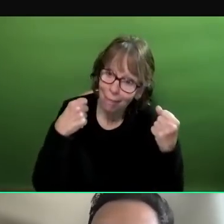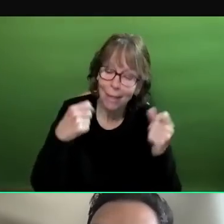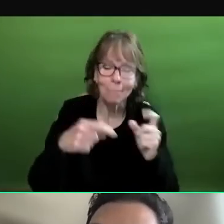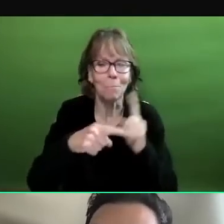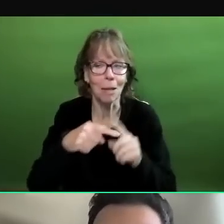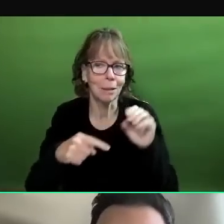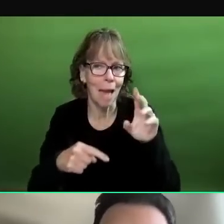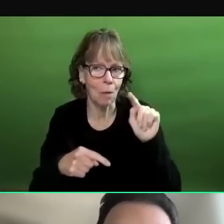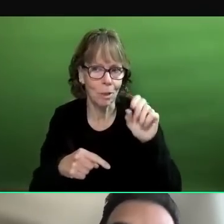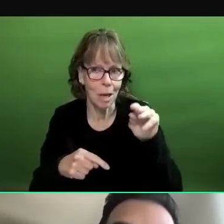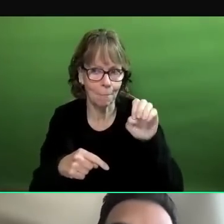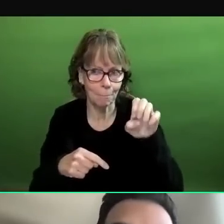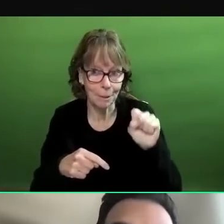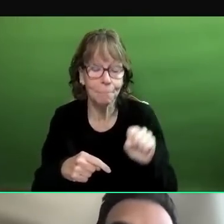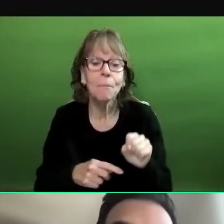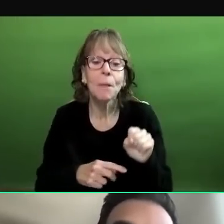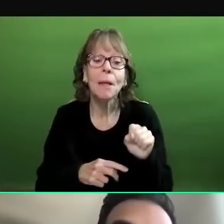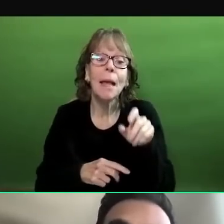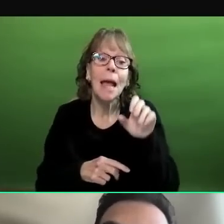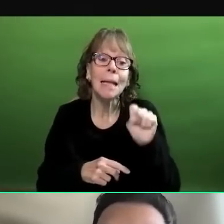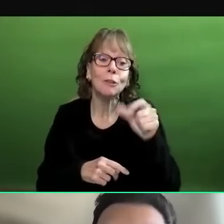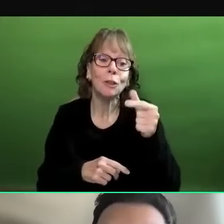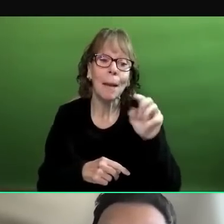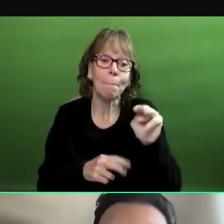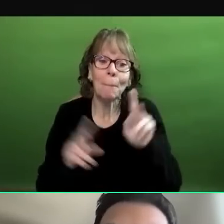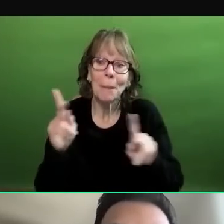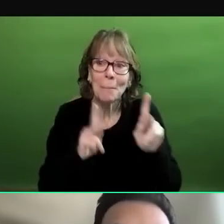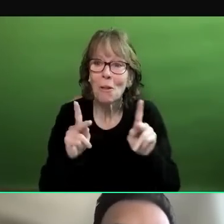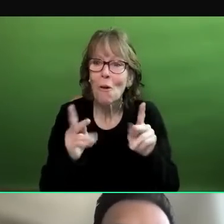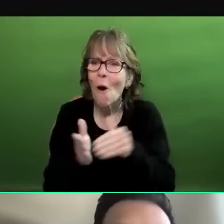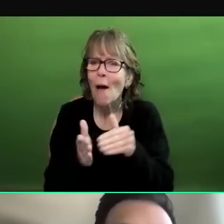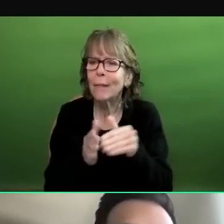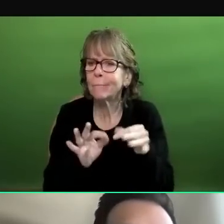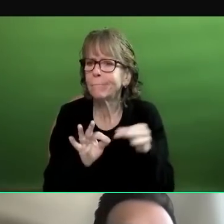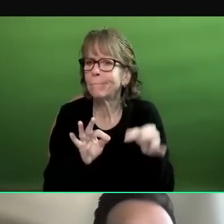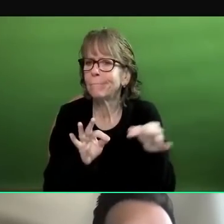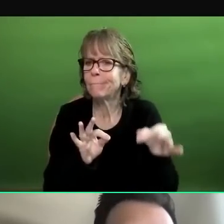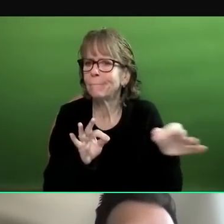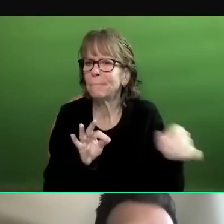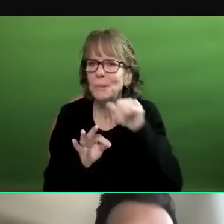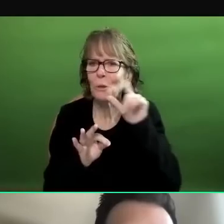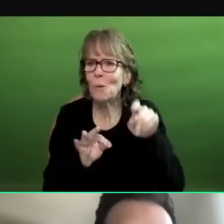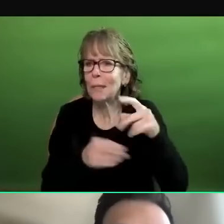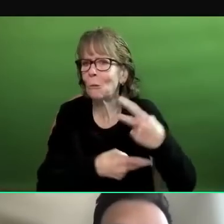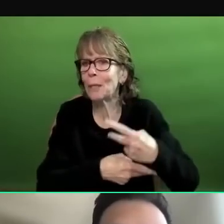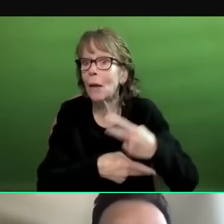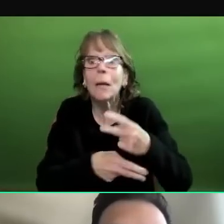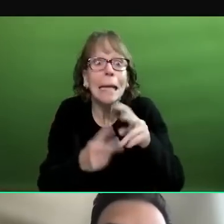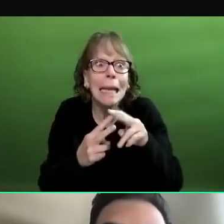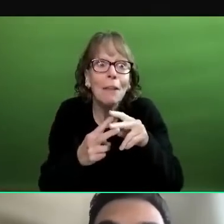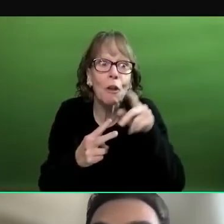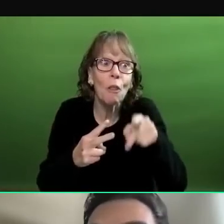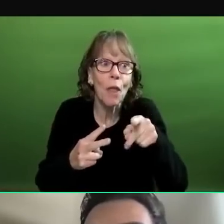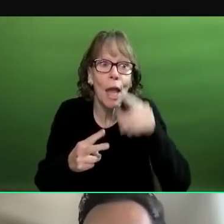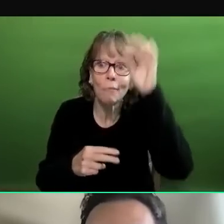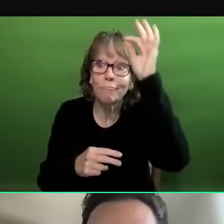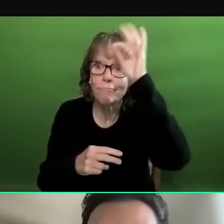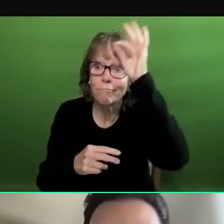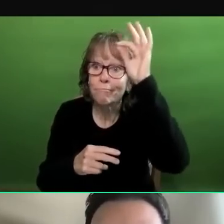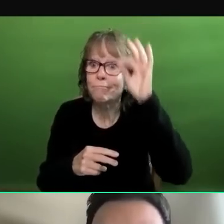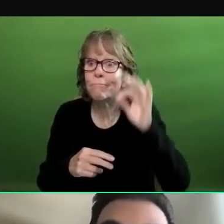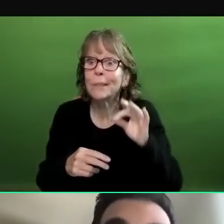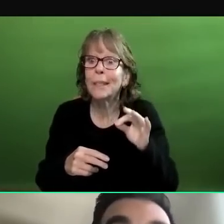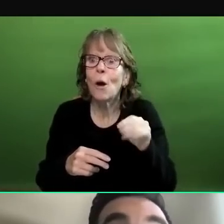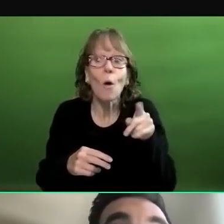that SGM people with disabilities were more likely to delay care, often because there's a lack of education and culturally